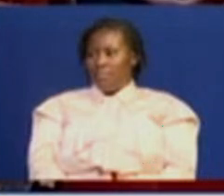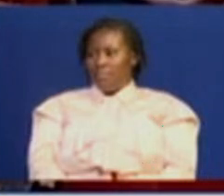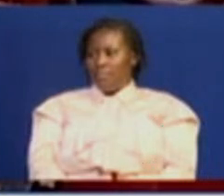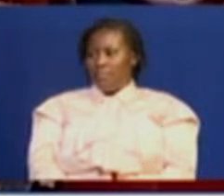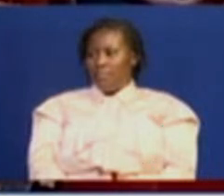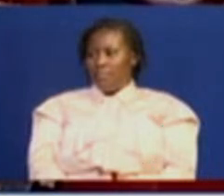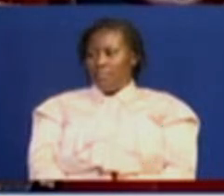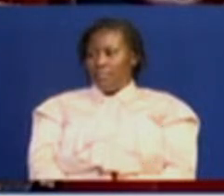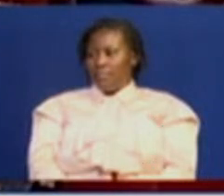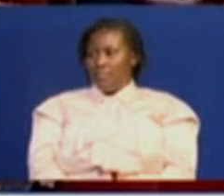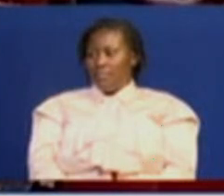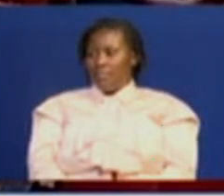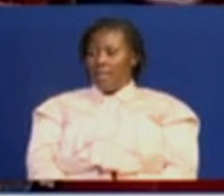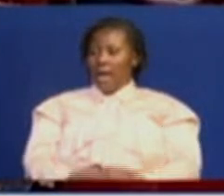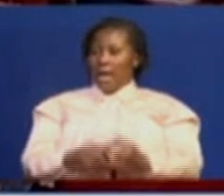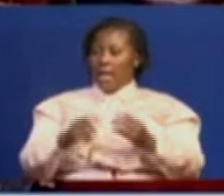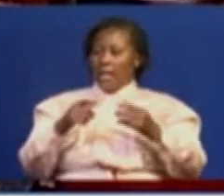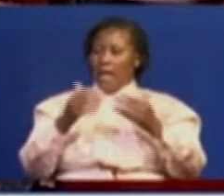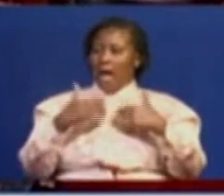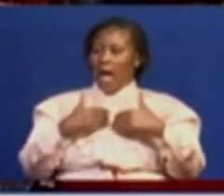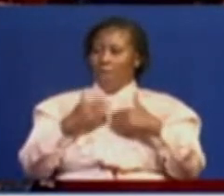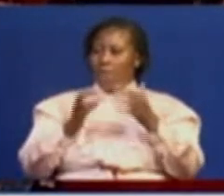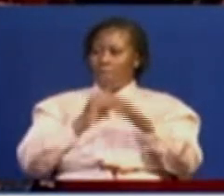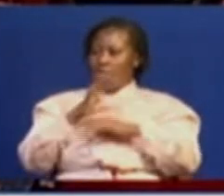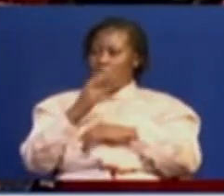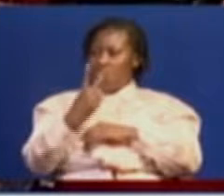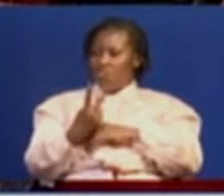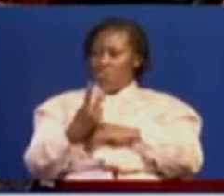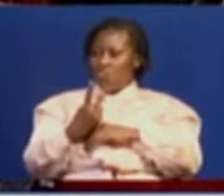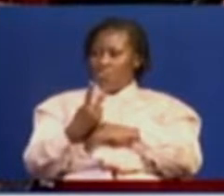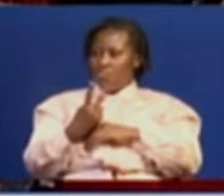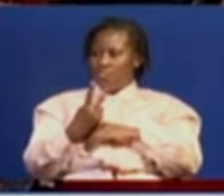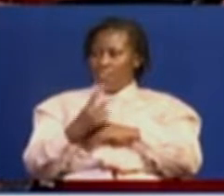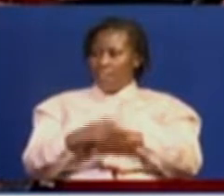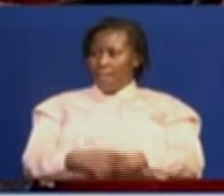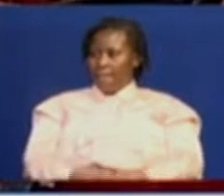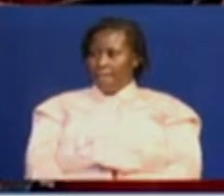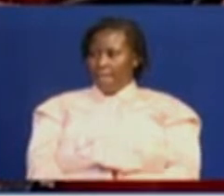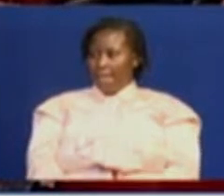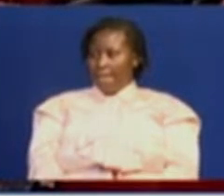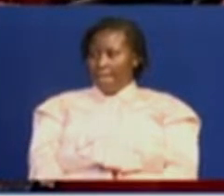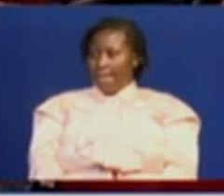Let's play video 2 in our bundle of videos.